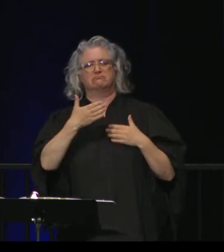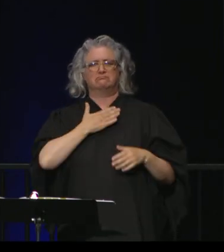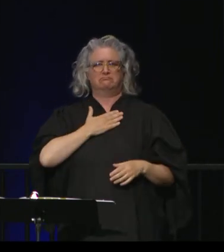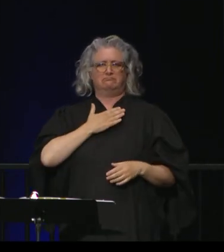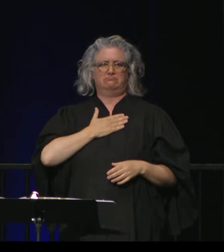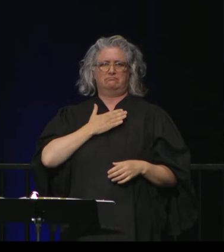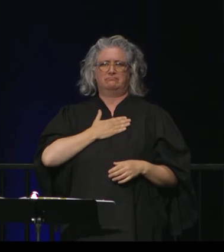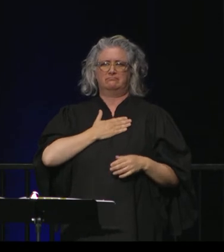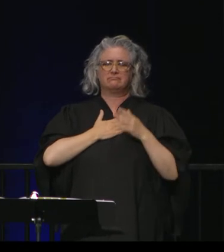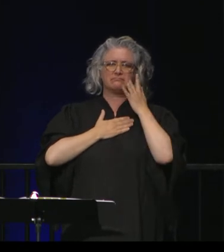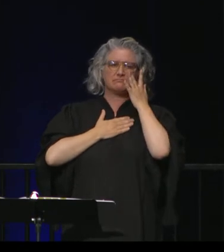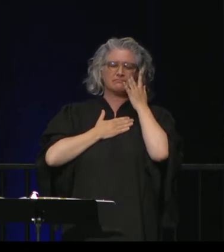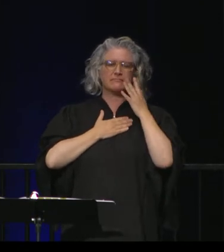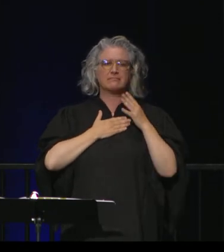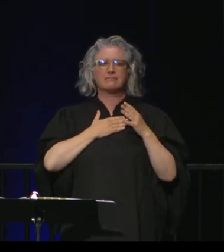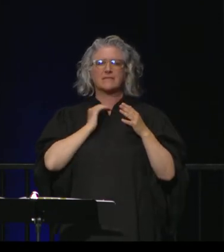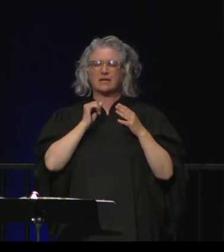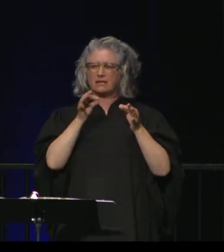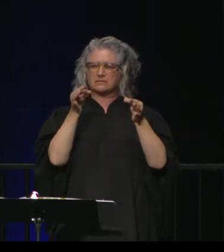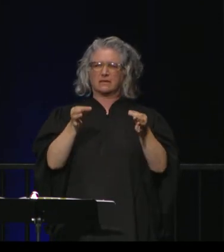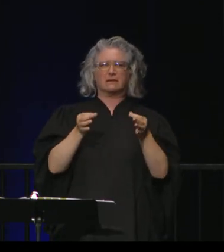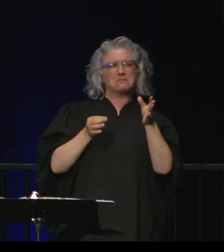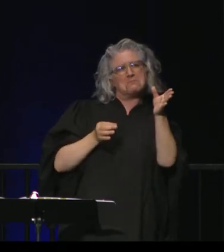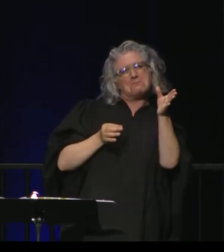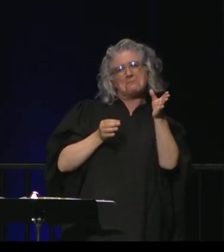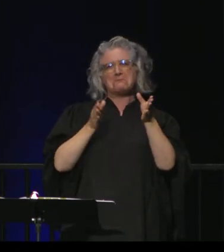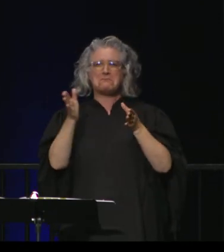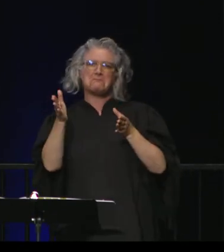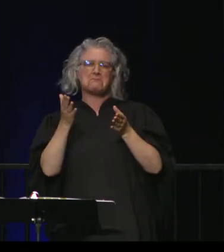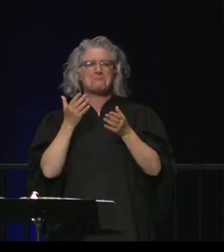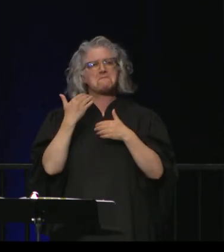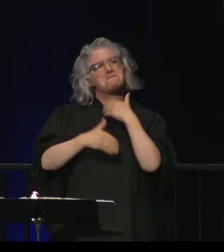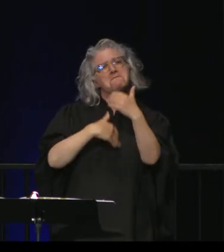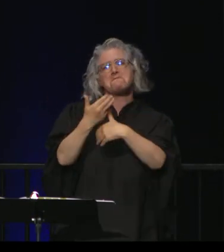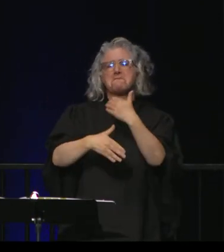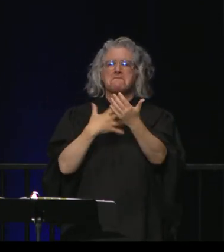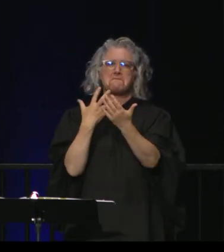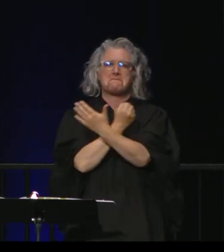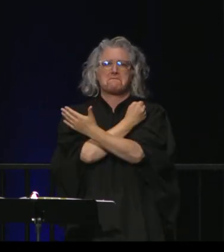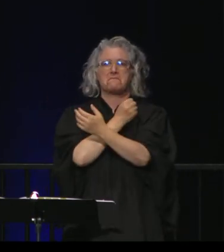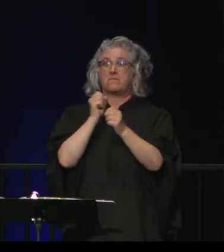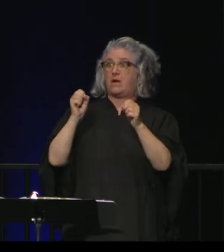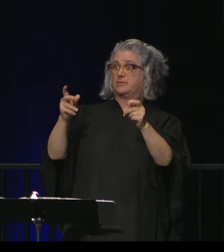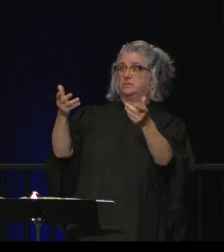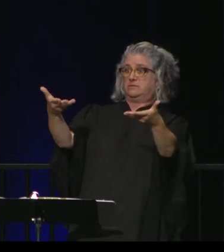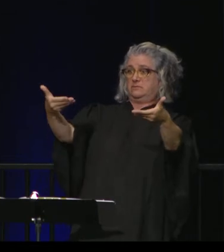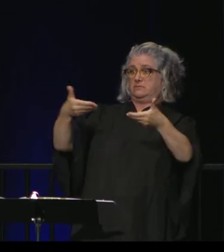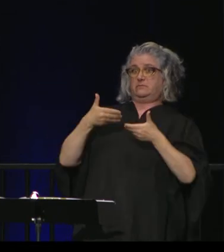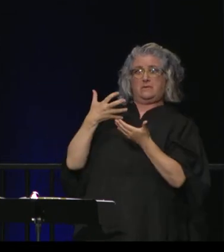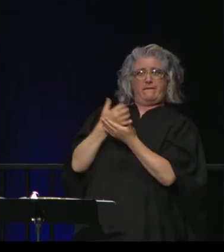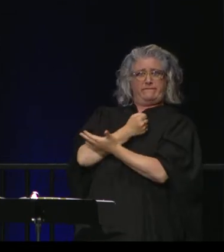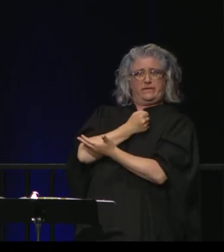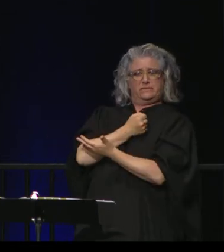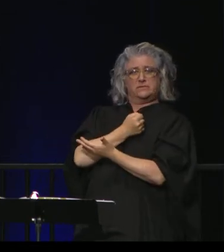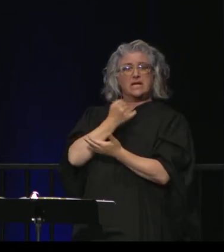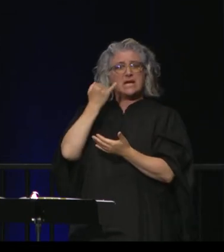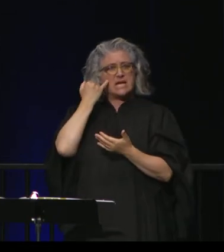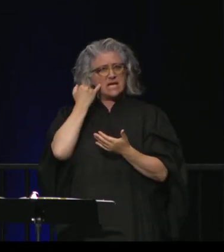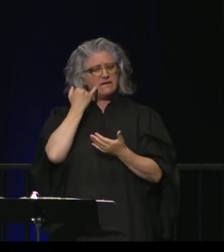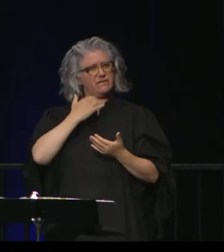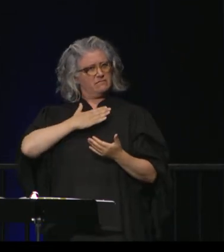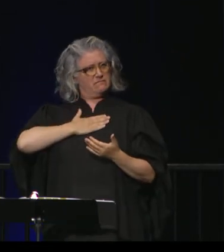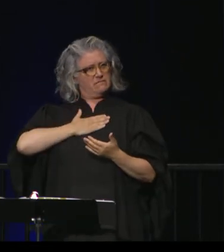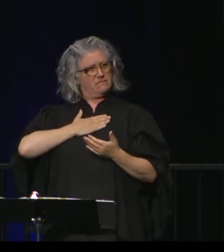can survive life's challenges and take advantage of life's opportunities if we harness